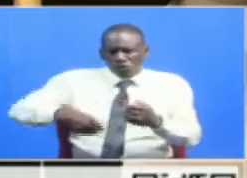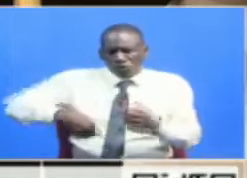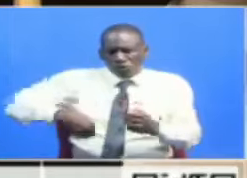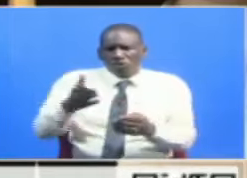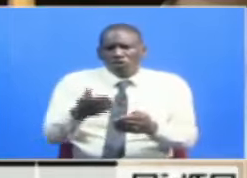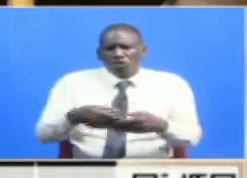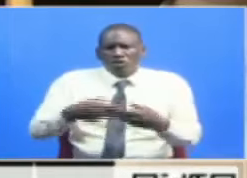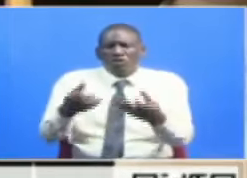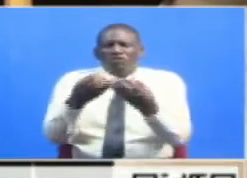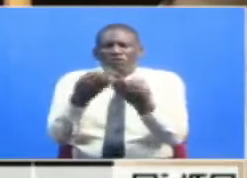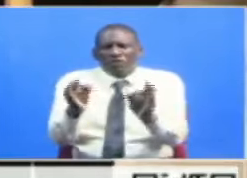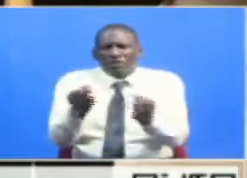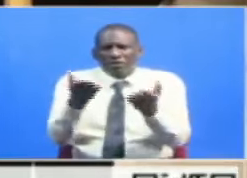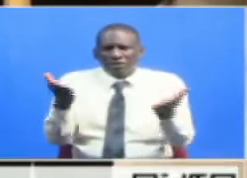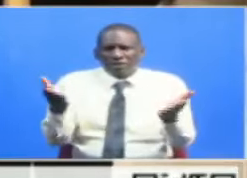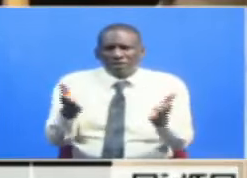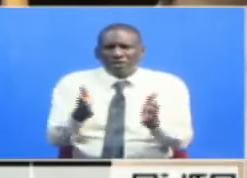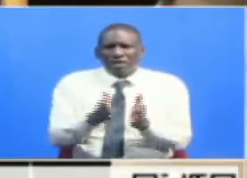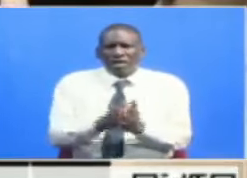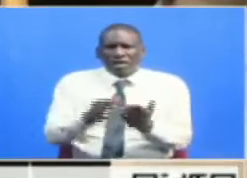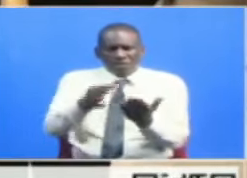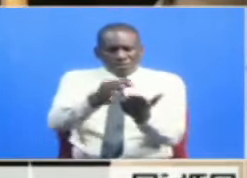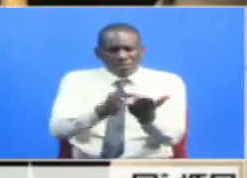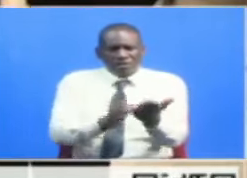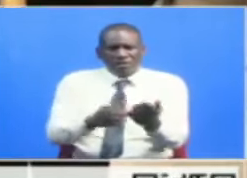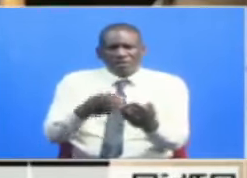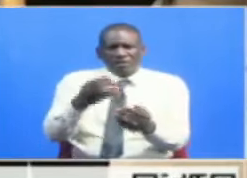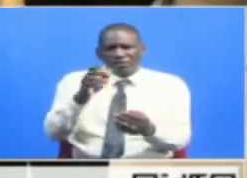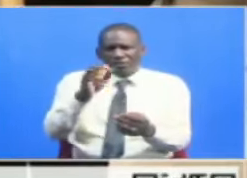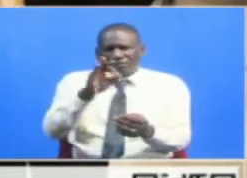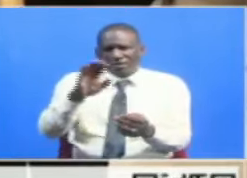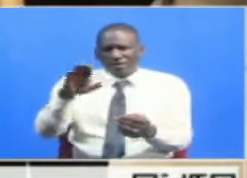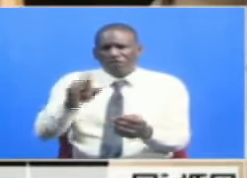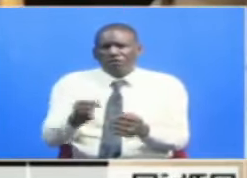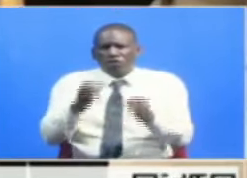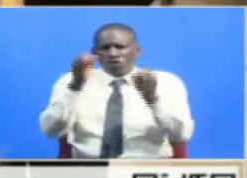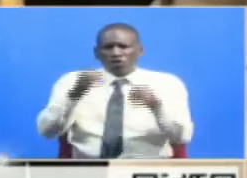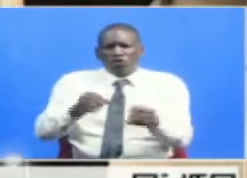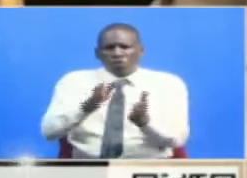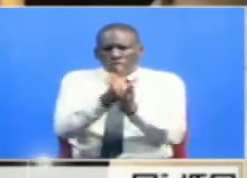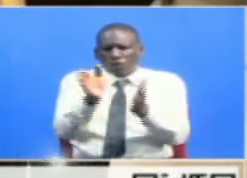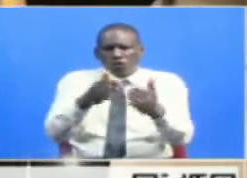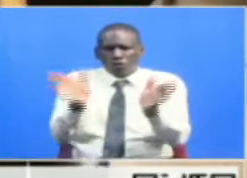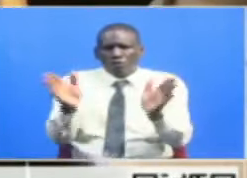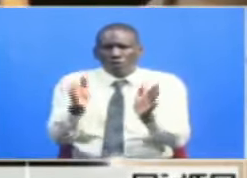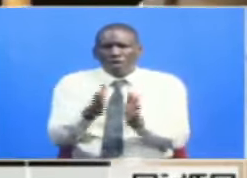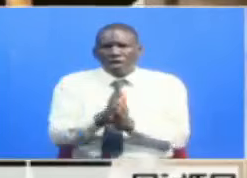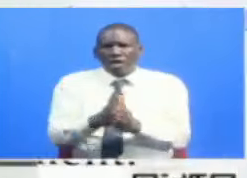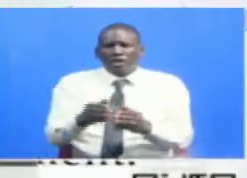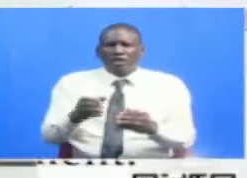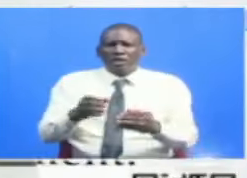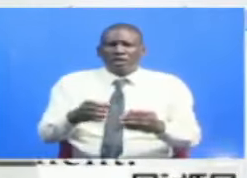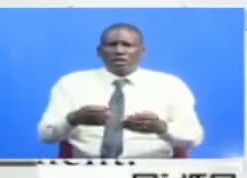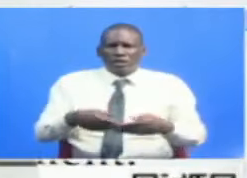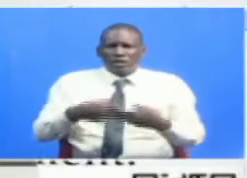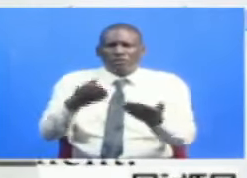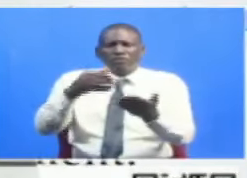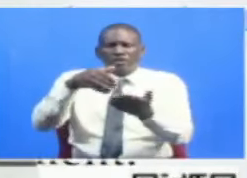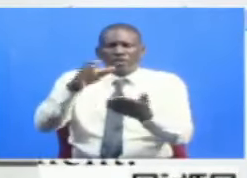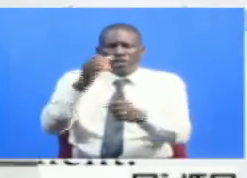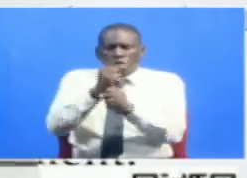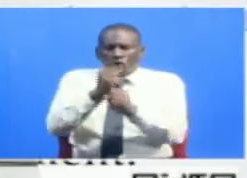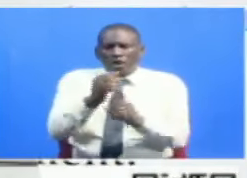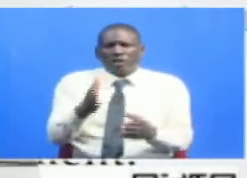and pay listing fees for every new branch opened, as well as post employees to the supermarket's branches. When Carrefour